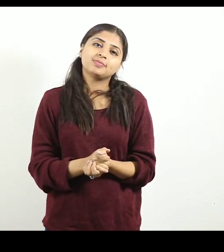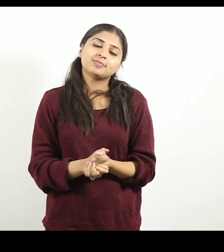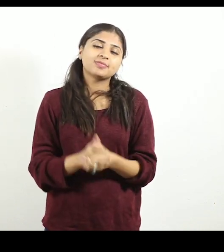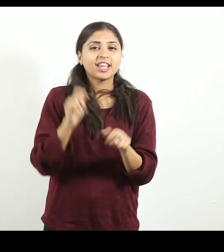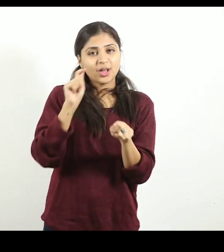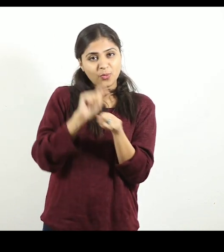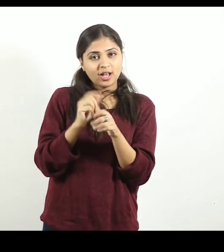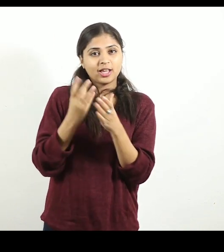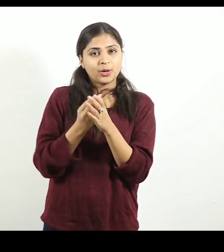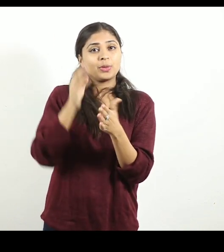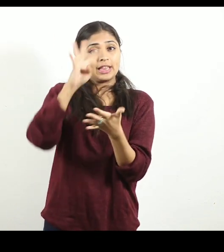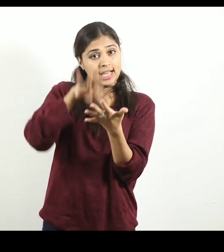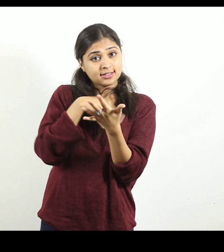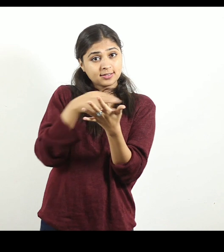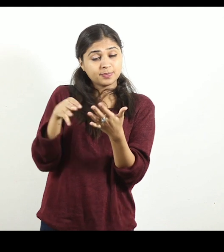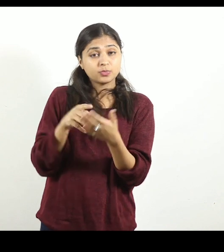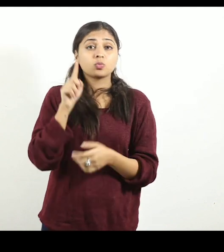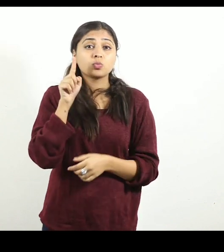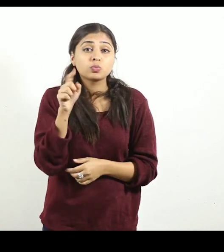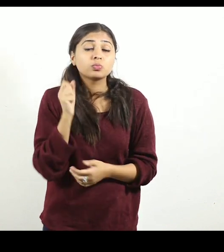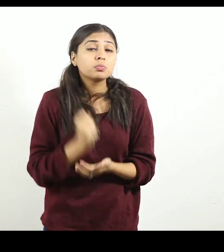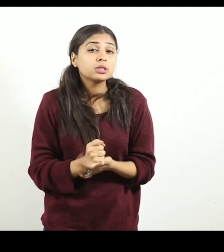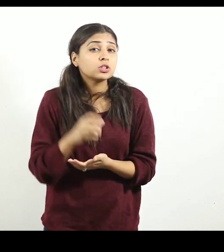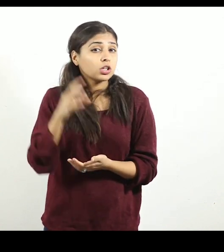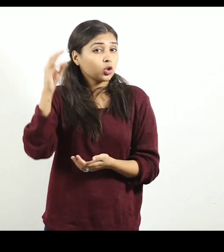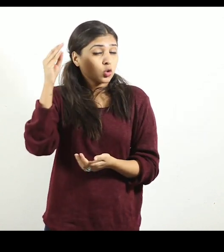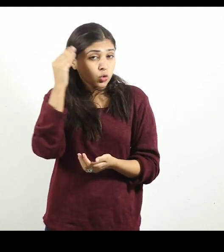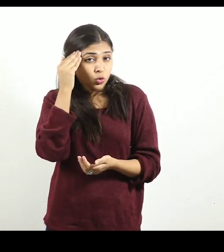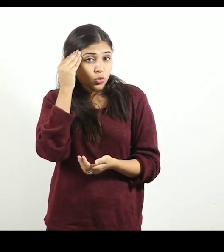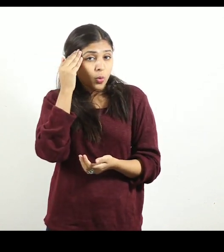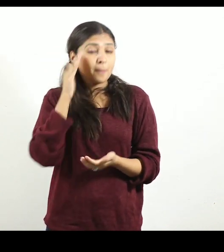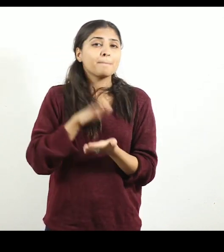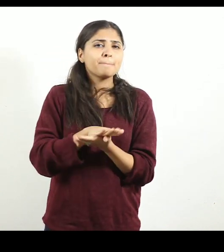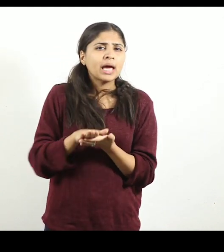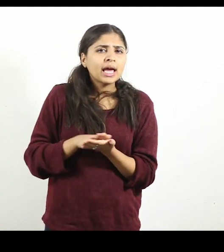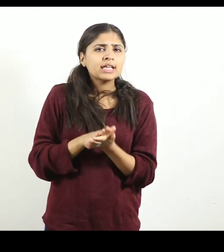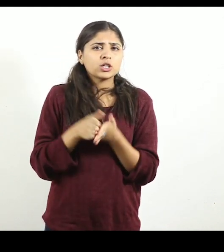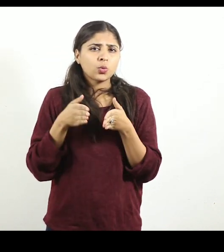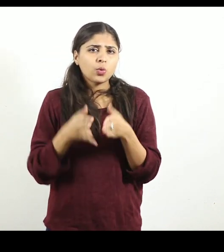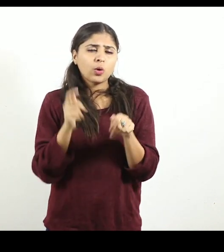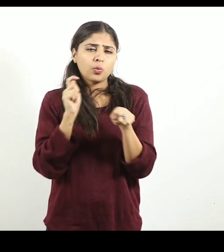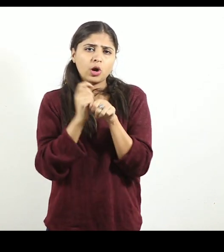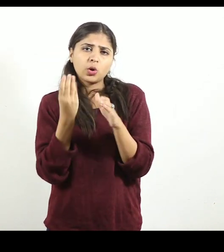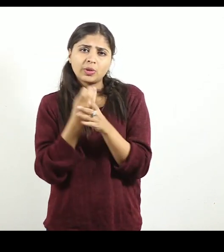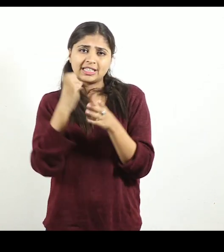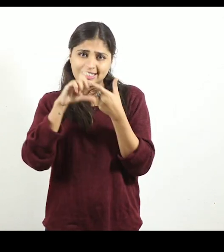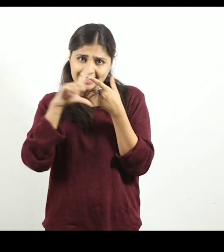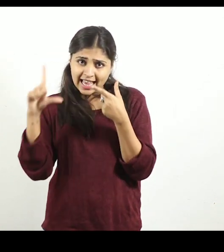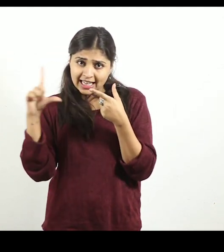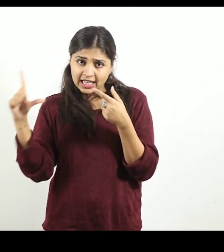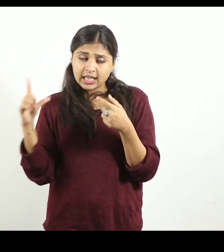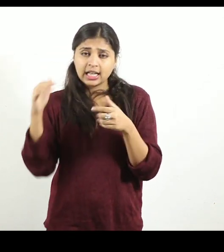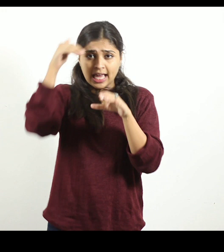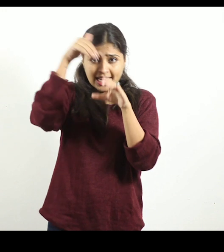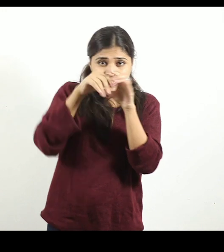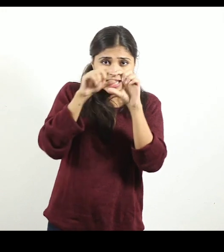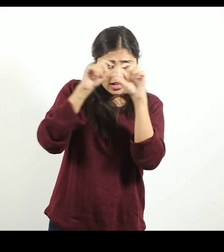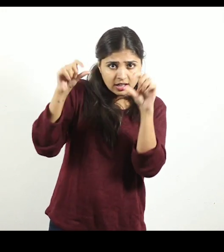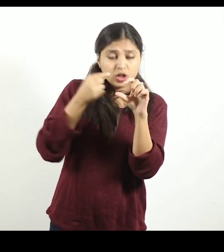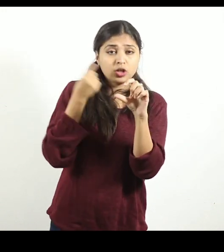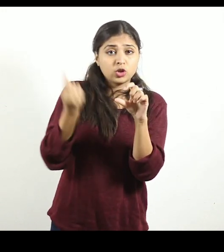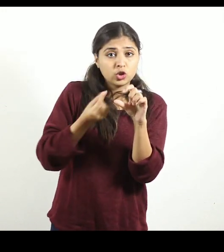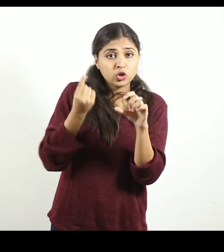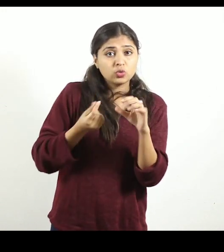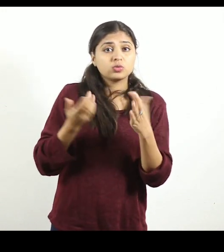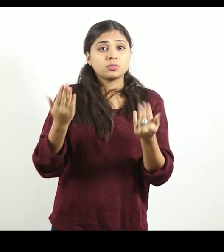Working with Excel. One needs to know the basic ways to work with cells and cell content in Excel to be able to use it